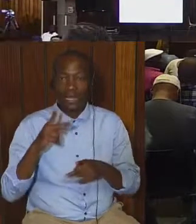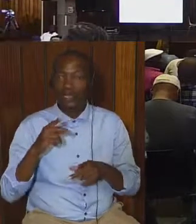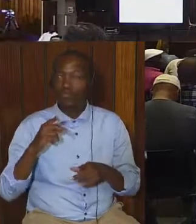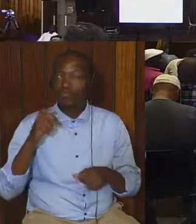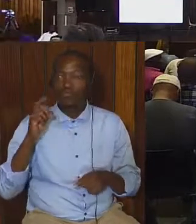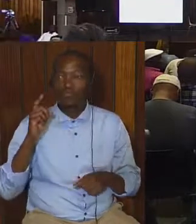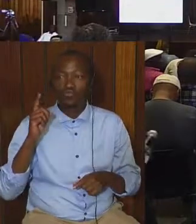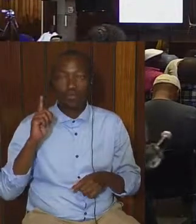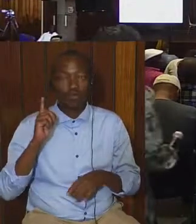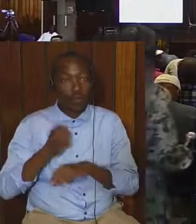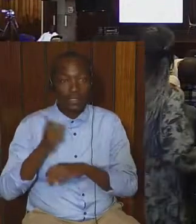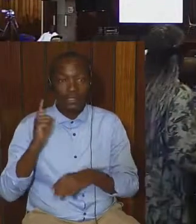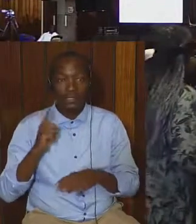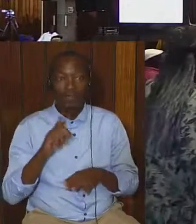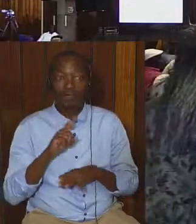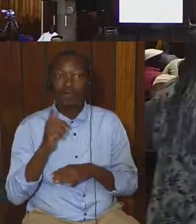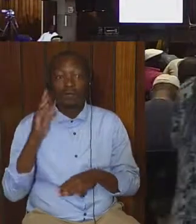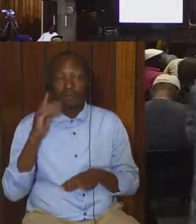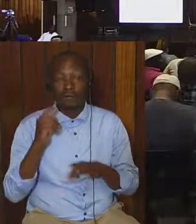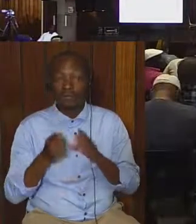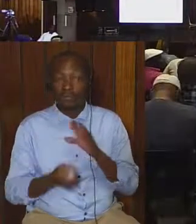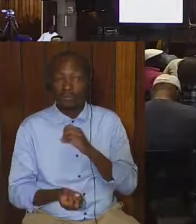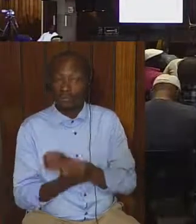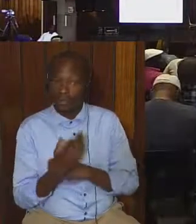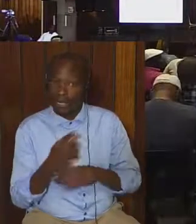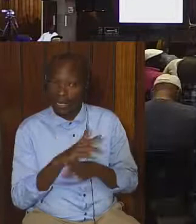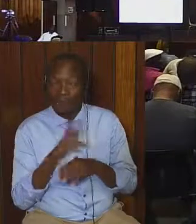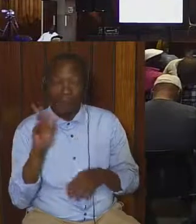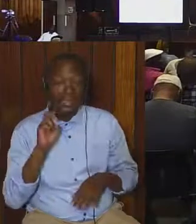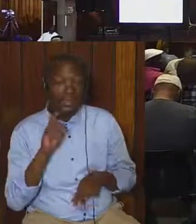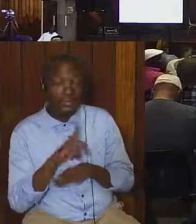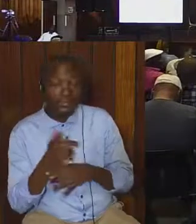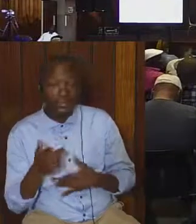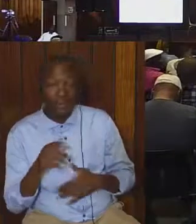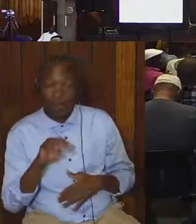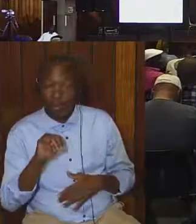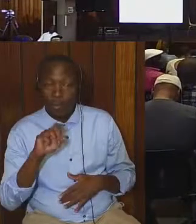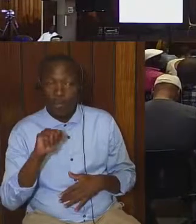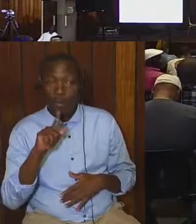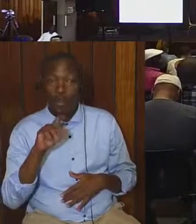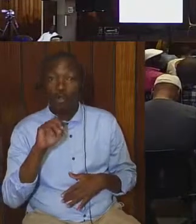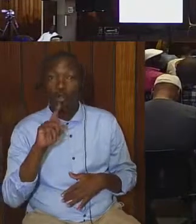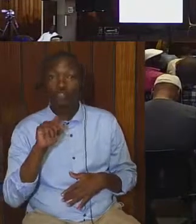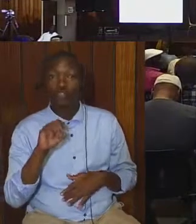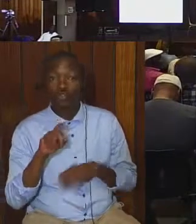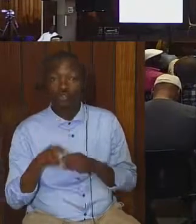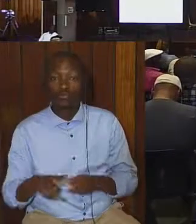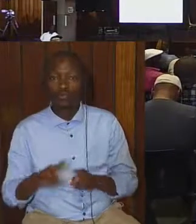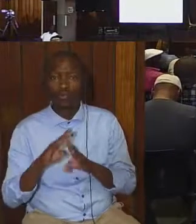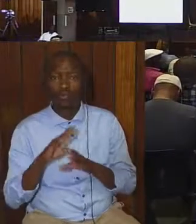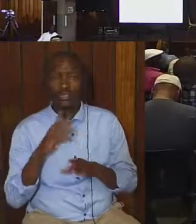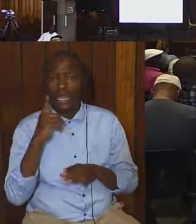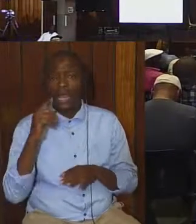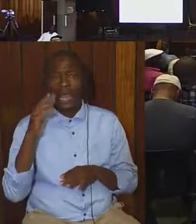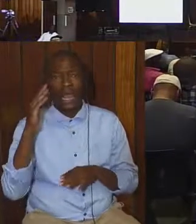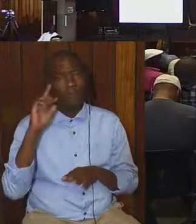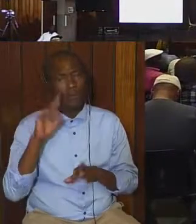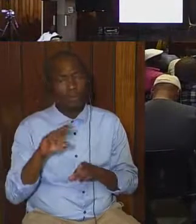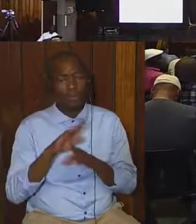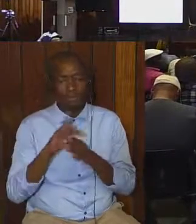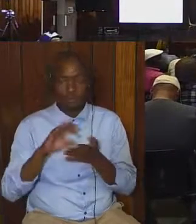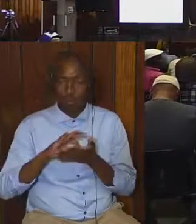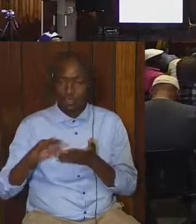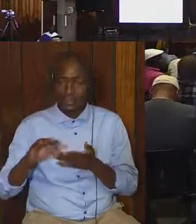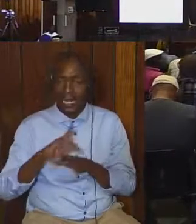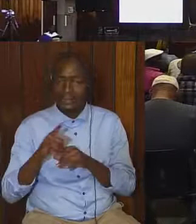kwanele. Ngisuke eMpumalanga ngifuna ukwazi ngizwe nikhuluma ngayo la nikhuluma ngemlodo road ngazibuza ukuthi le contract abakhuluma ngayo bakhuluma ngayiphi